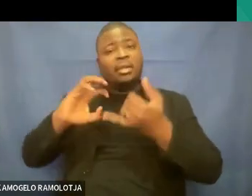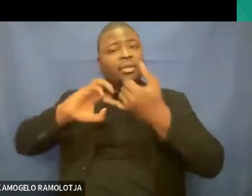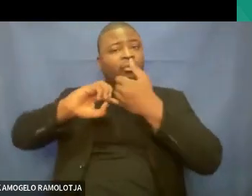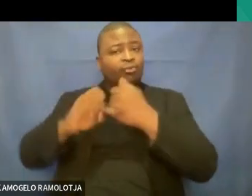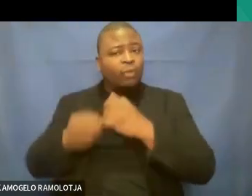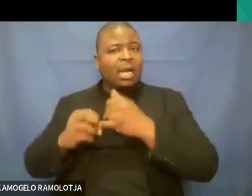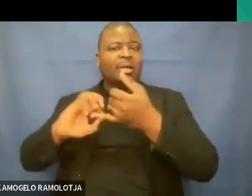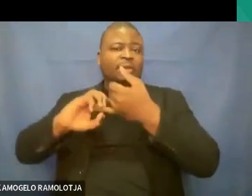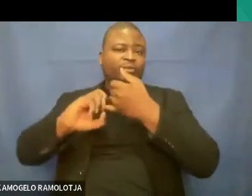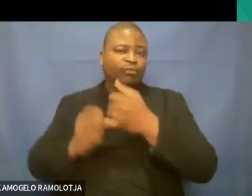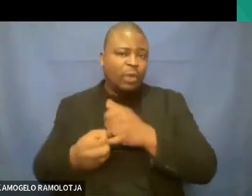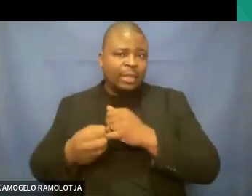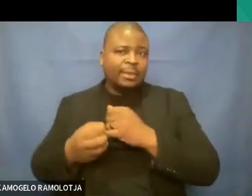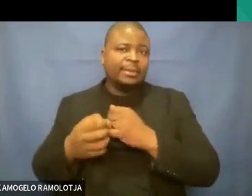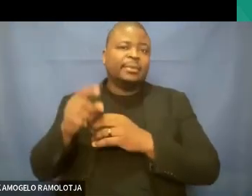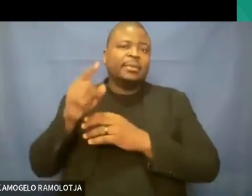to